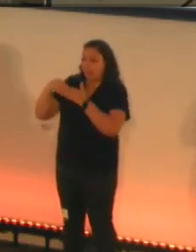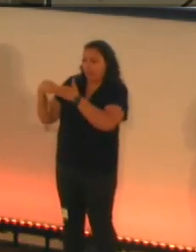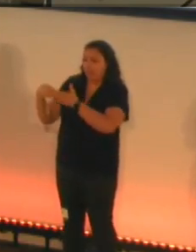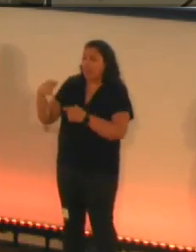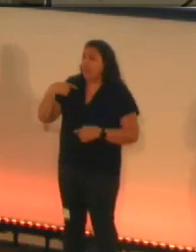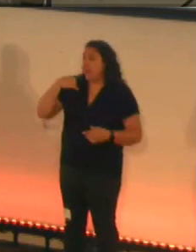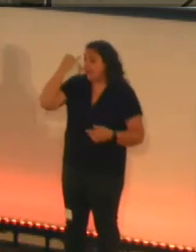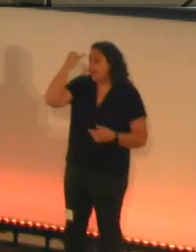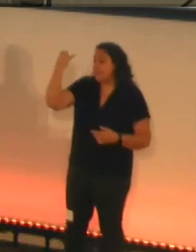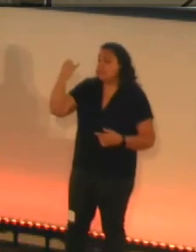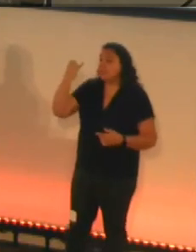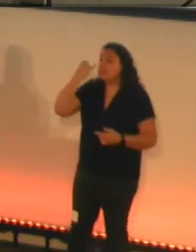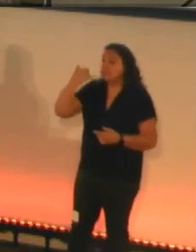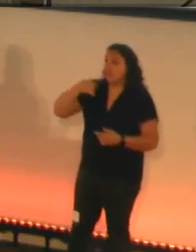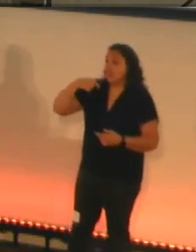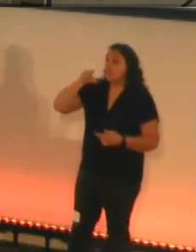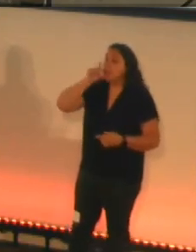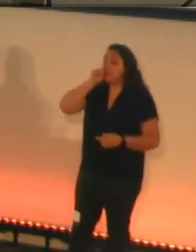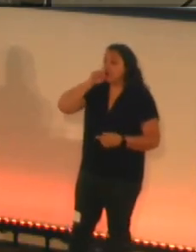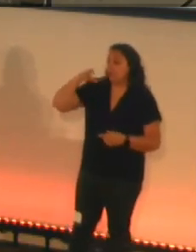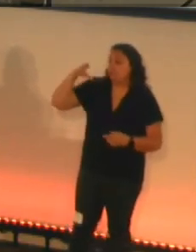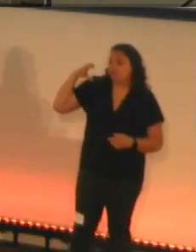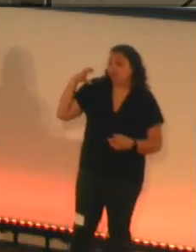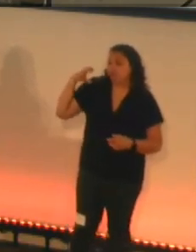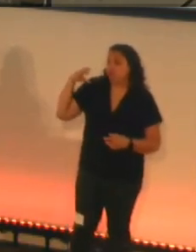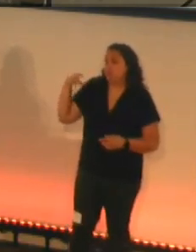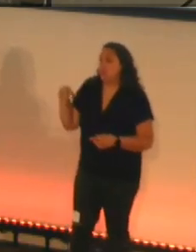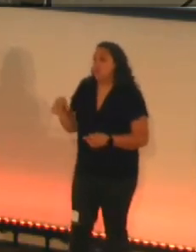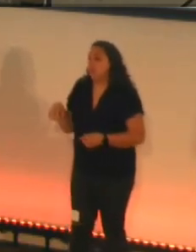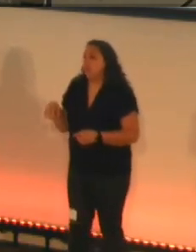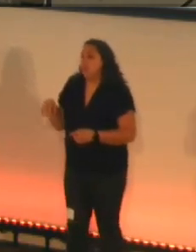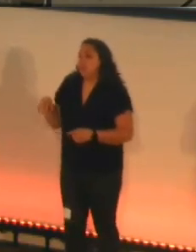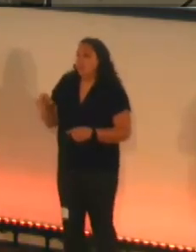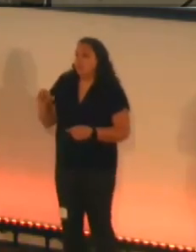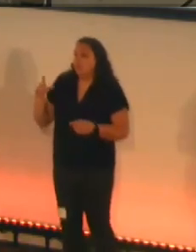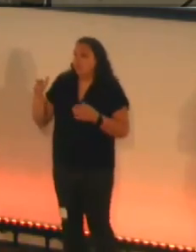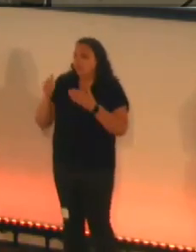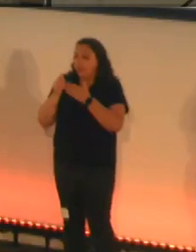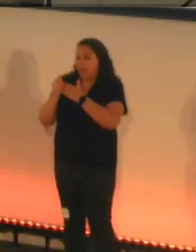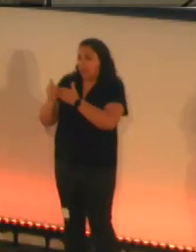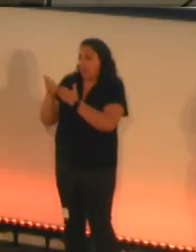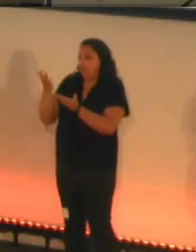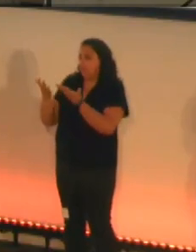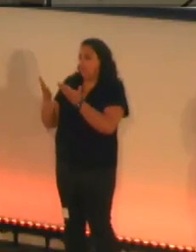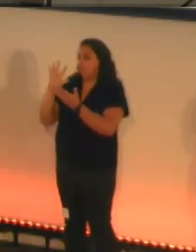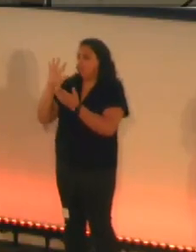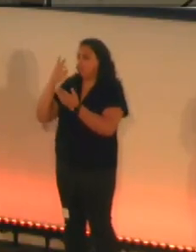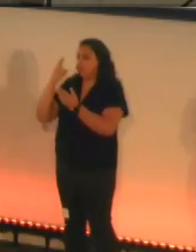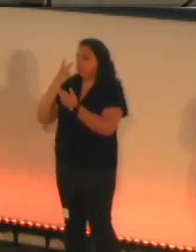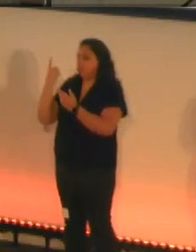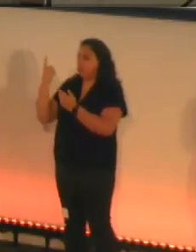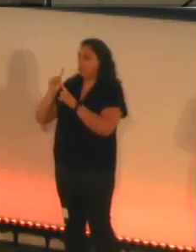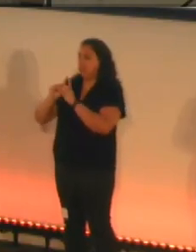you have a parrot on the shoulder or the invisible guide, then what the guide will be seeing might be different from